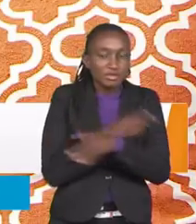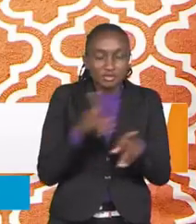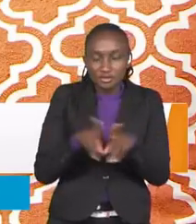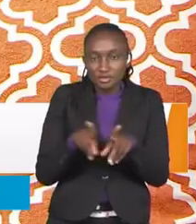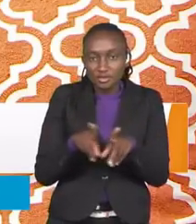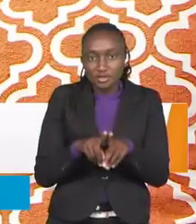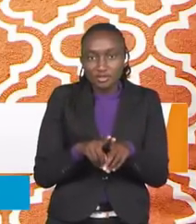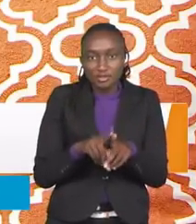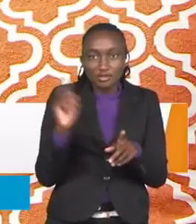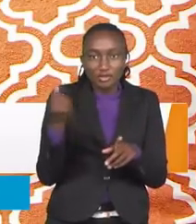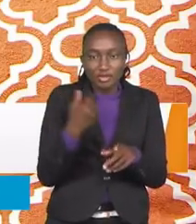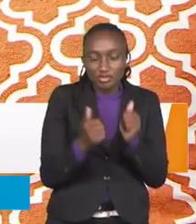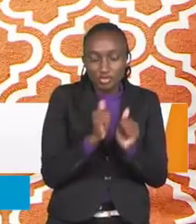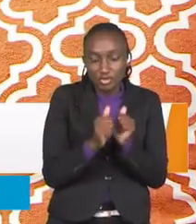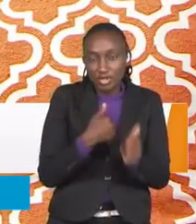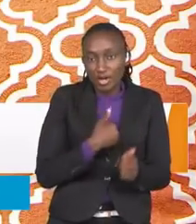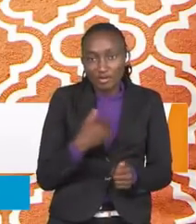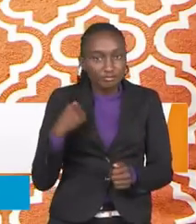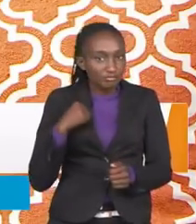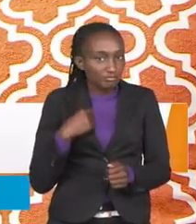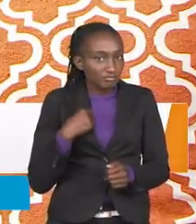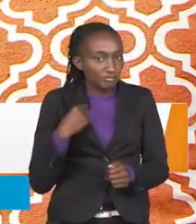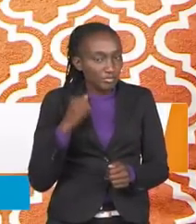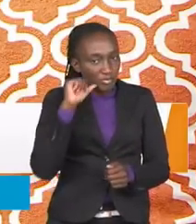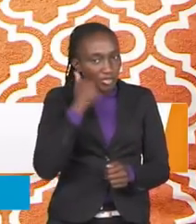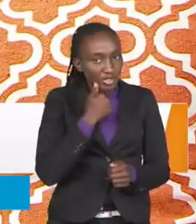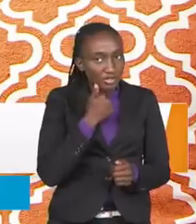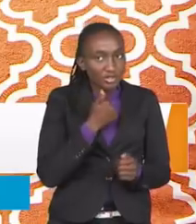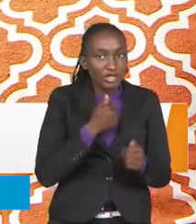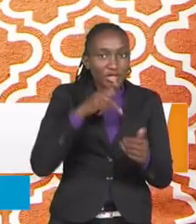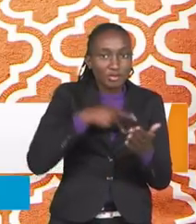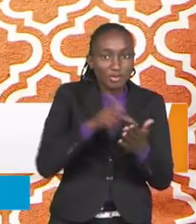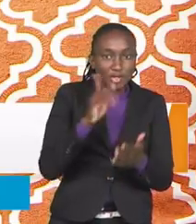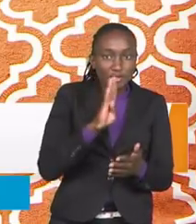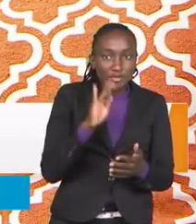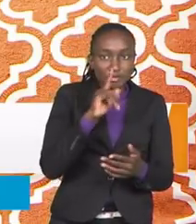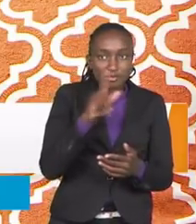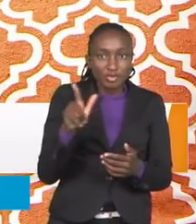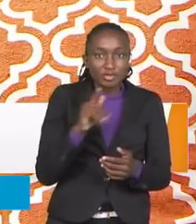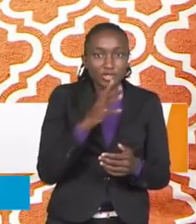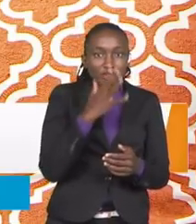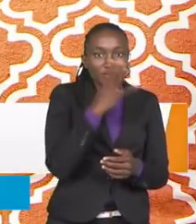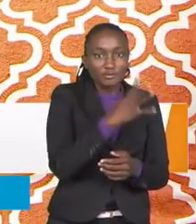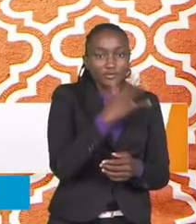wearing, nice. And our pay bill number is